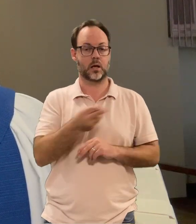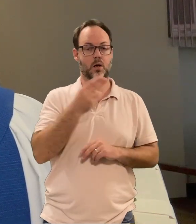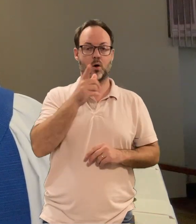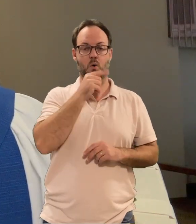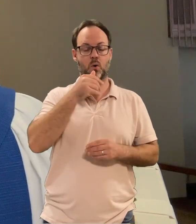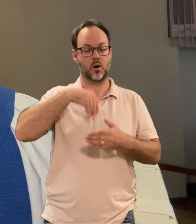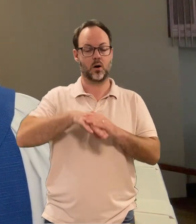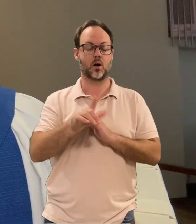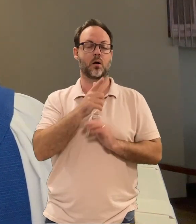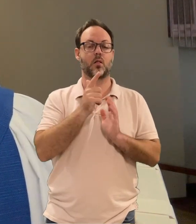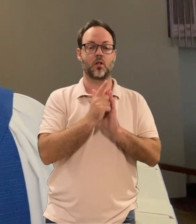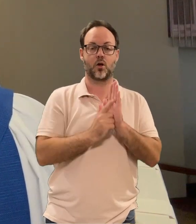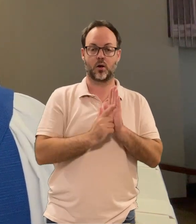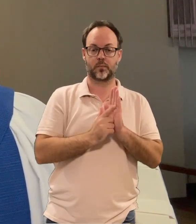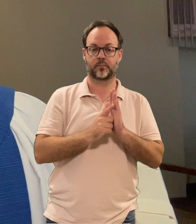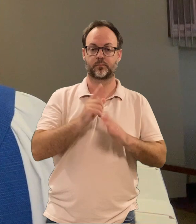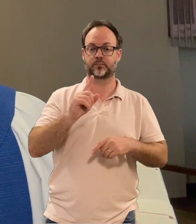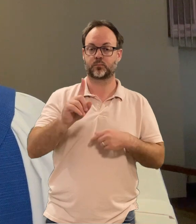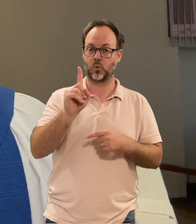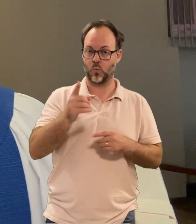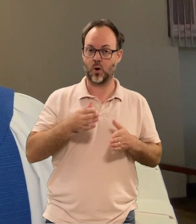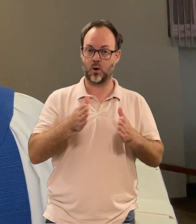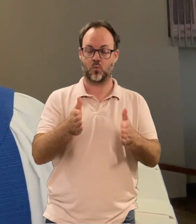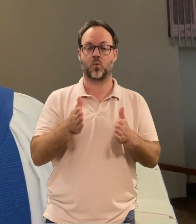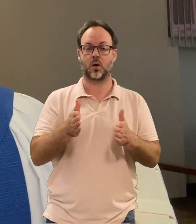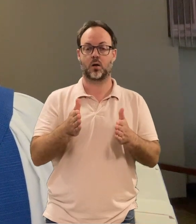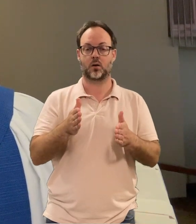to redeem us who are under the law.